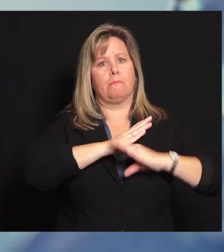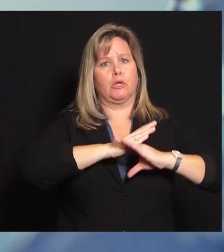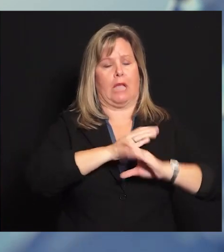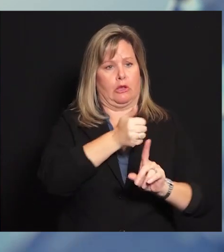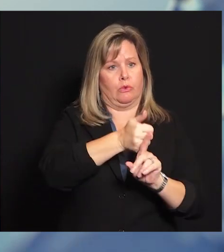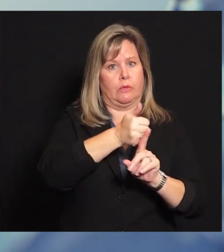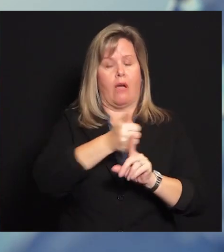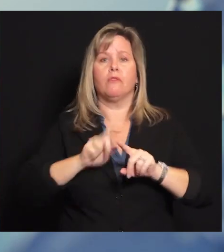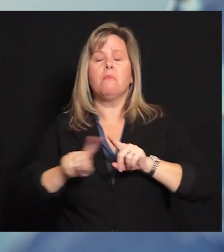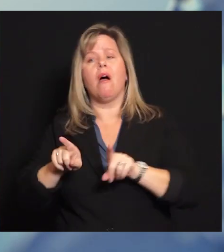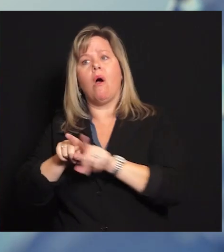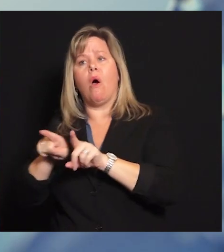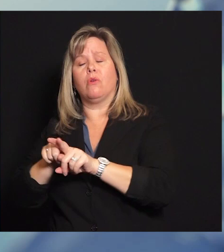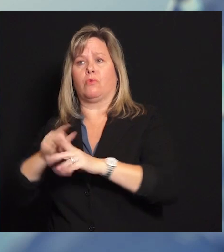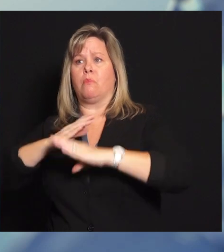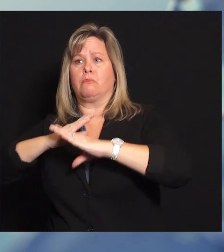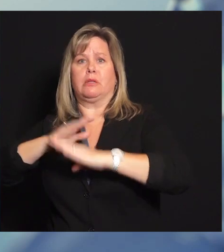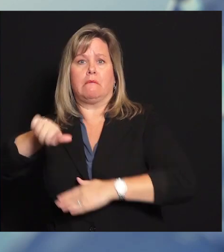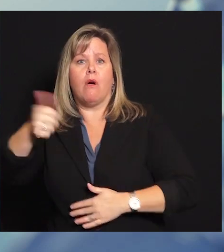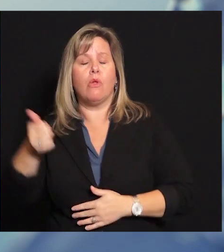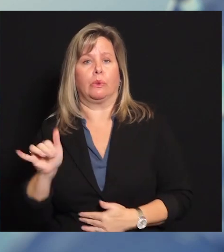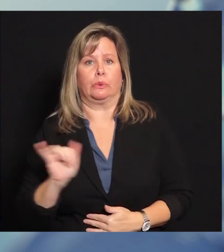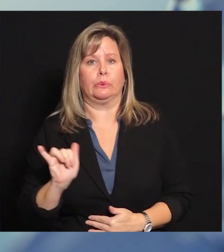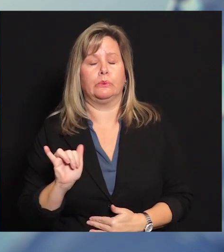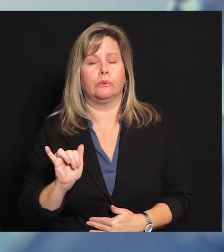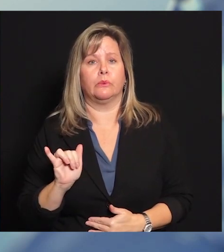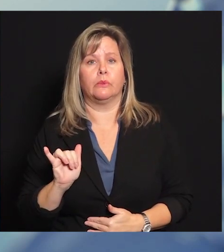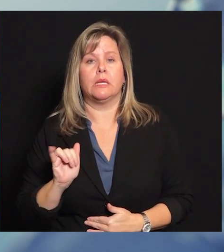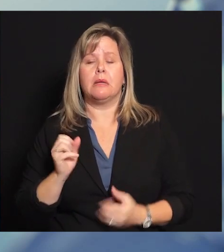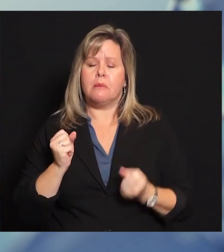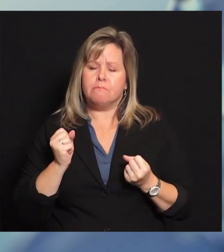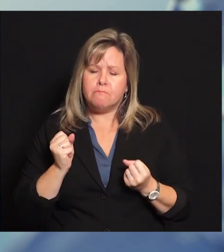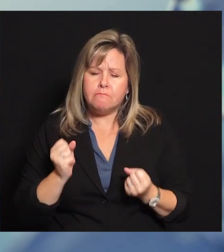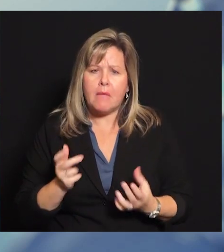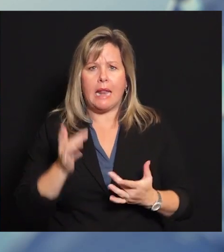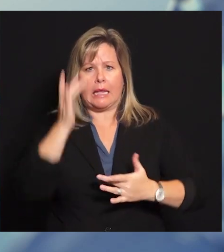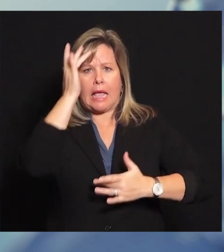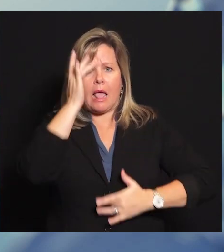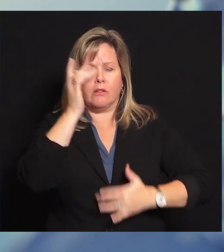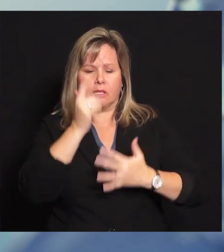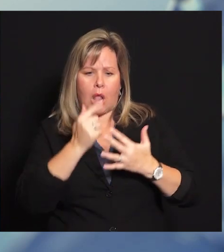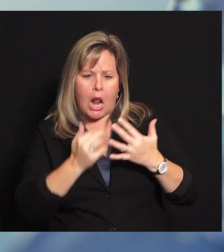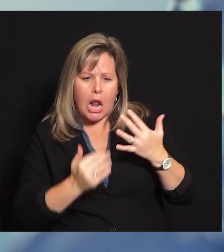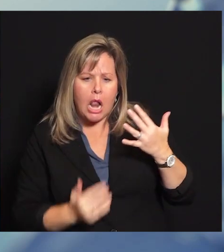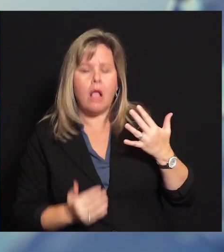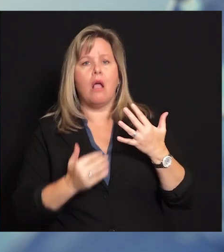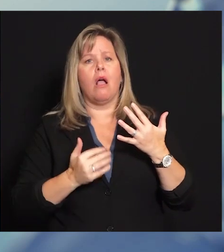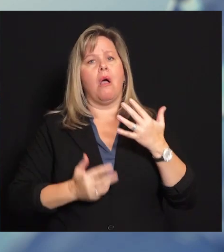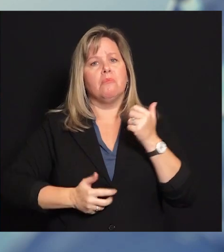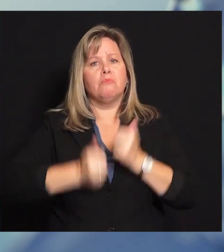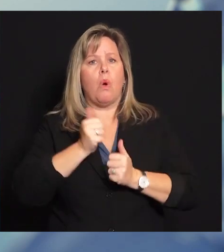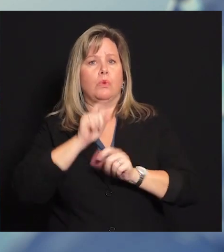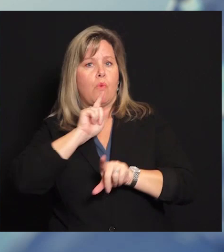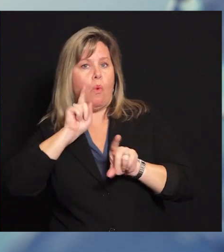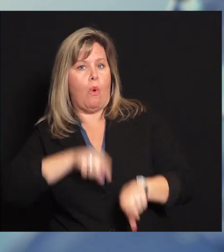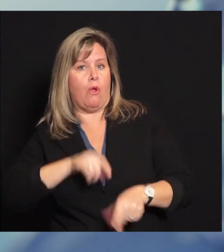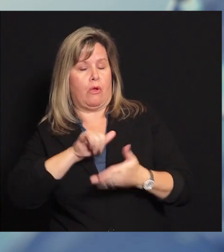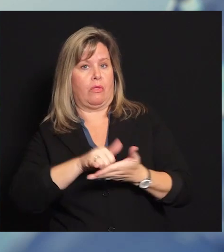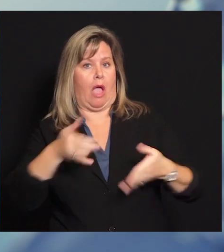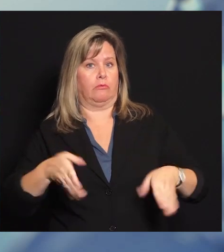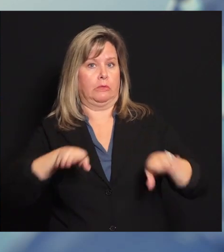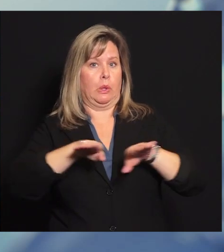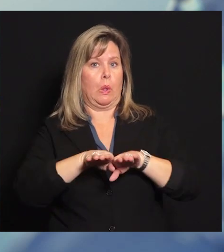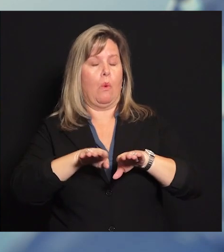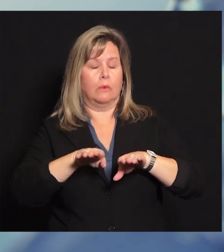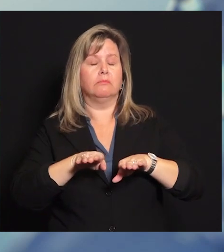each other if this is going to work. Yes, I believe that many of the illnesses and most of the orders closing businesses could